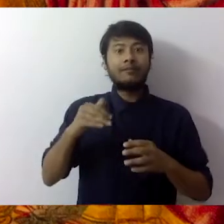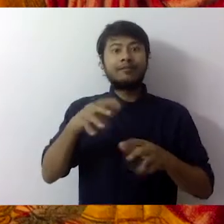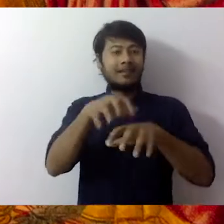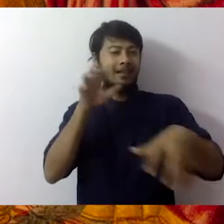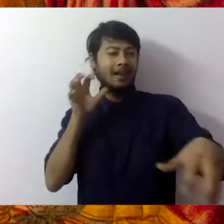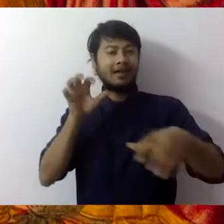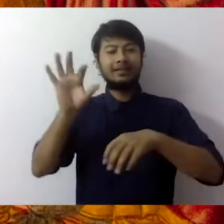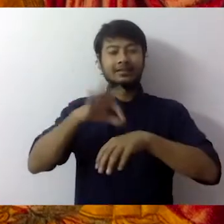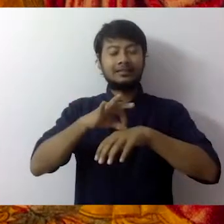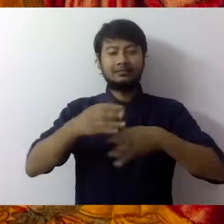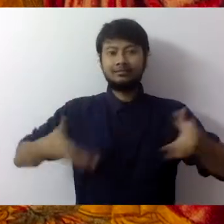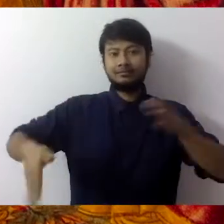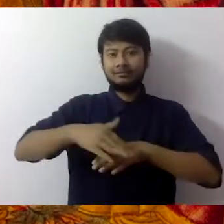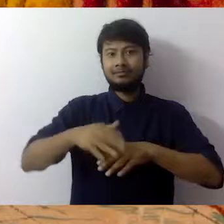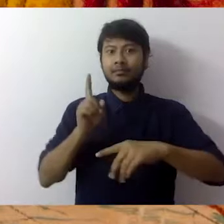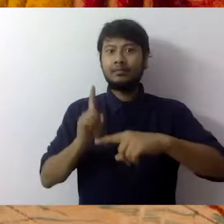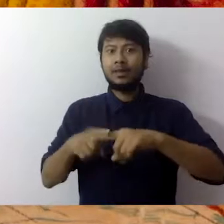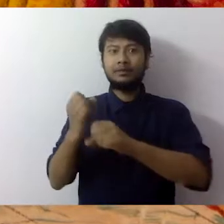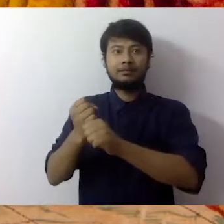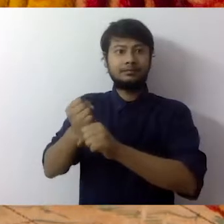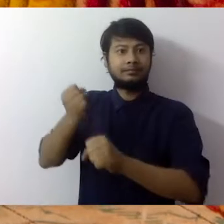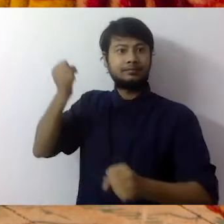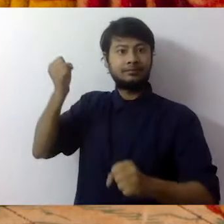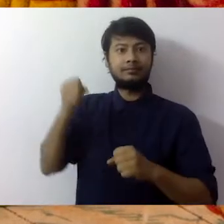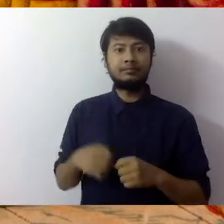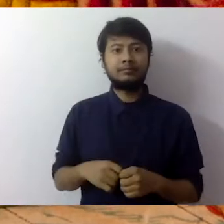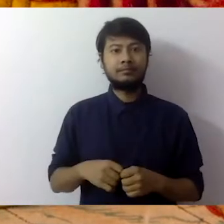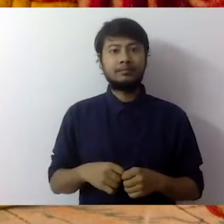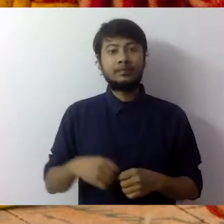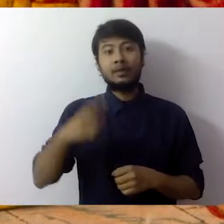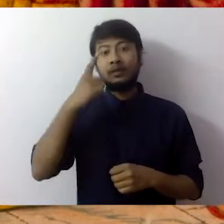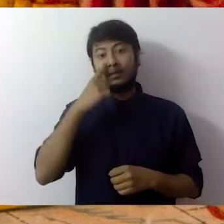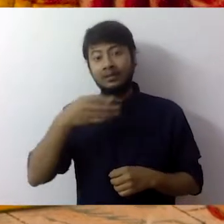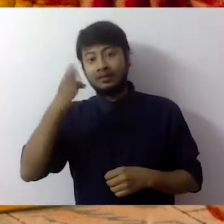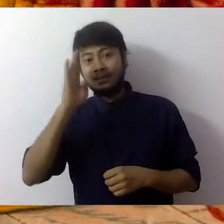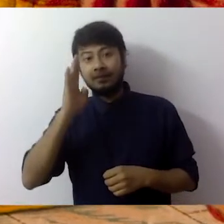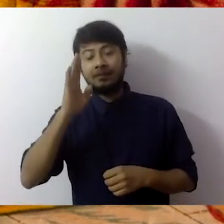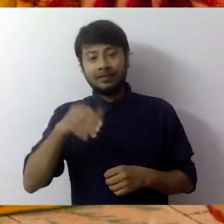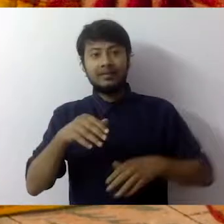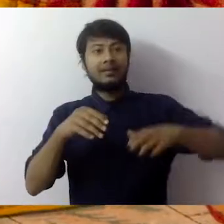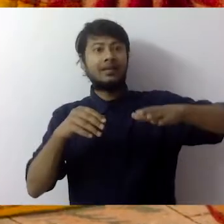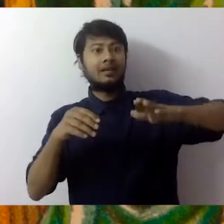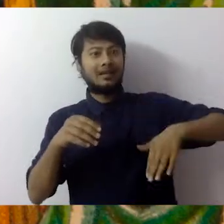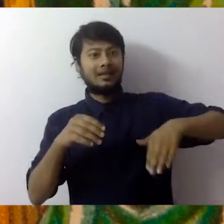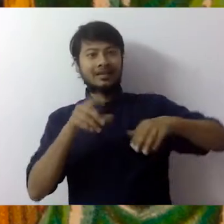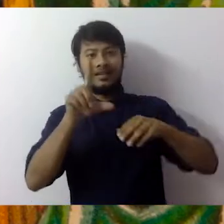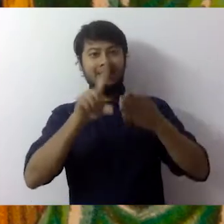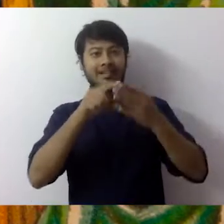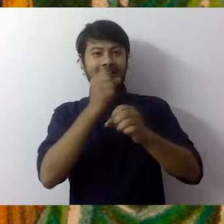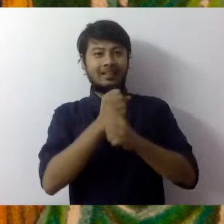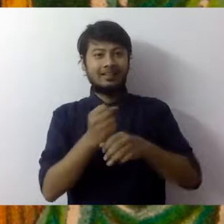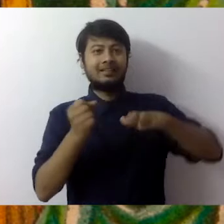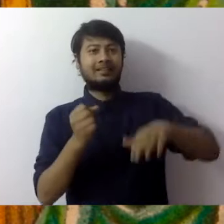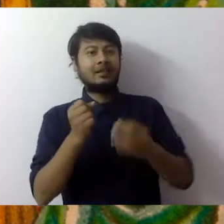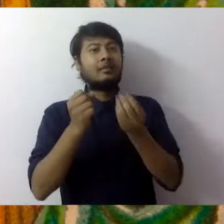in an ornately decorated pillar. The goddess is enthroned with her left foot resting on a lotus stool and flanked